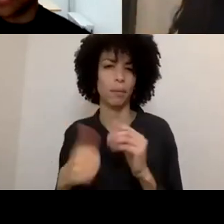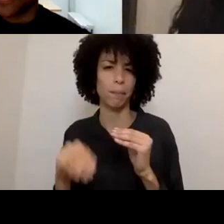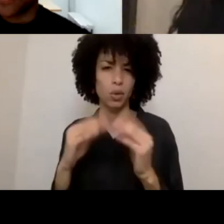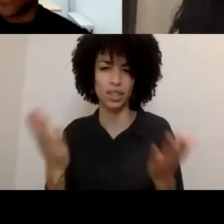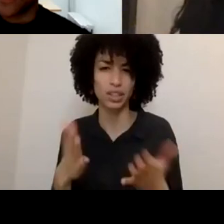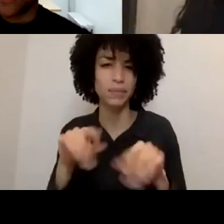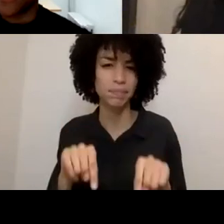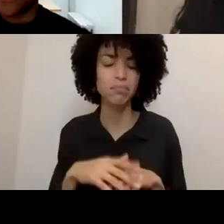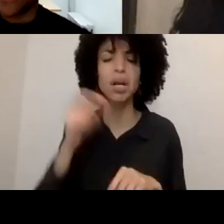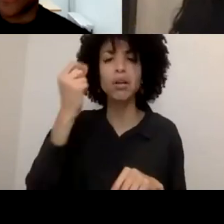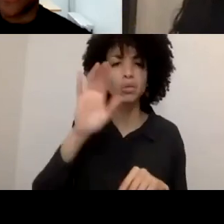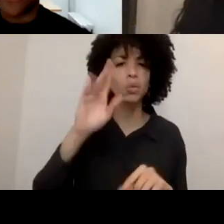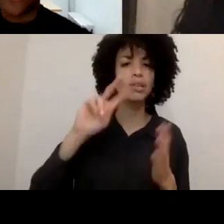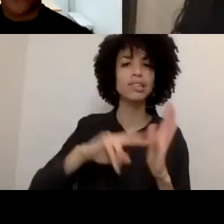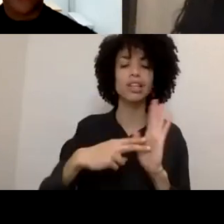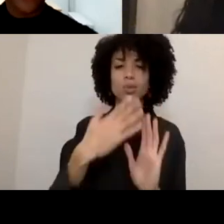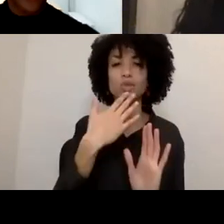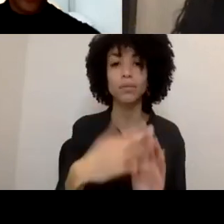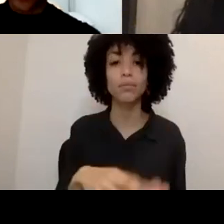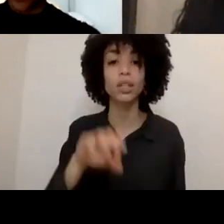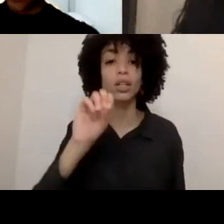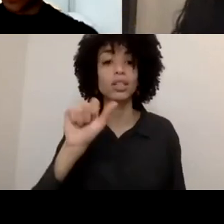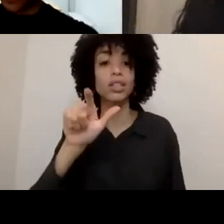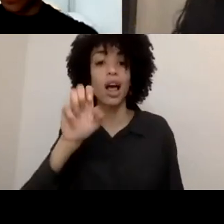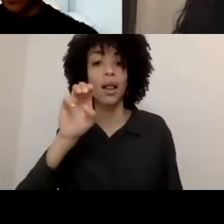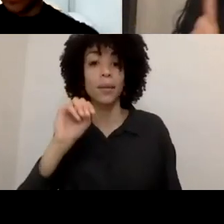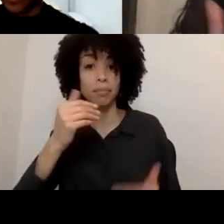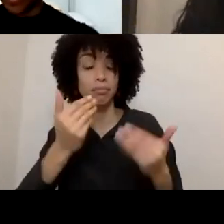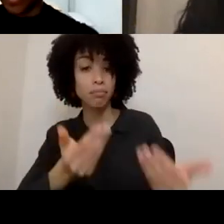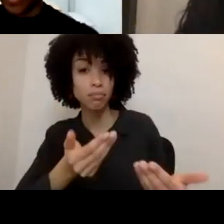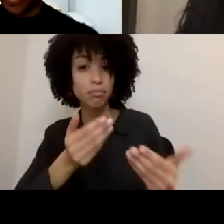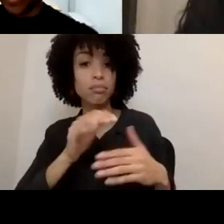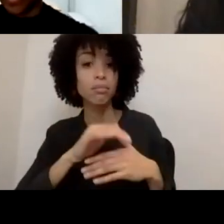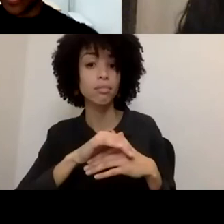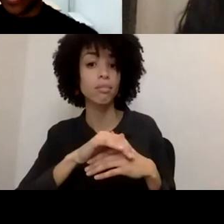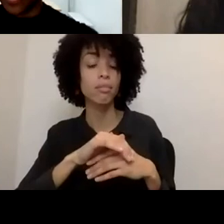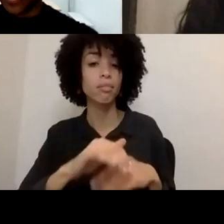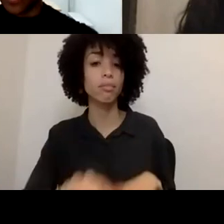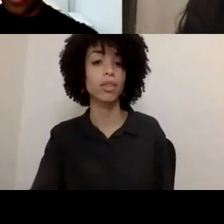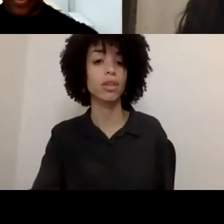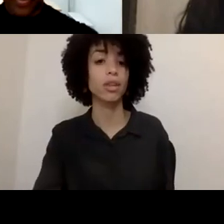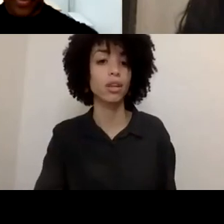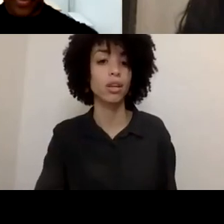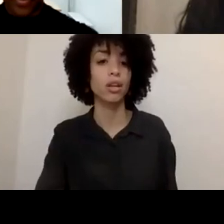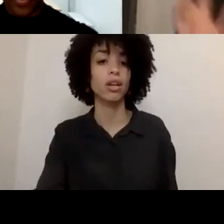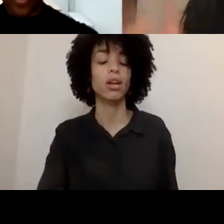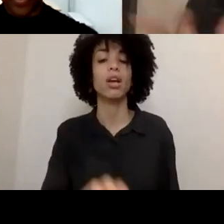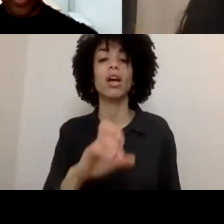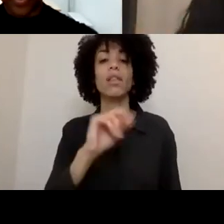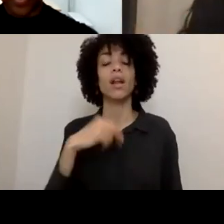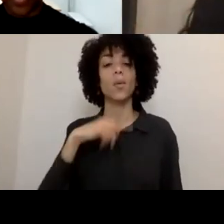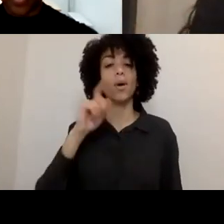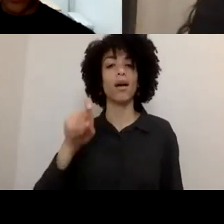Salim, go ahead and answer the question about diversity, and then I'm going to ask us just one question probably about collaboration, then we'll move into a